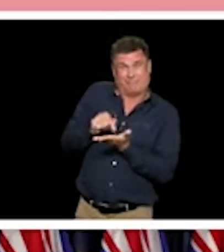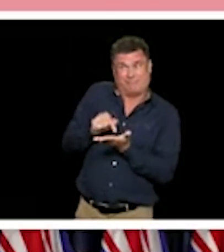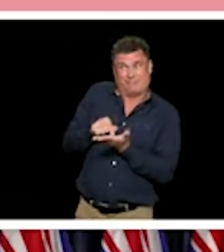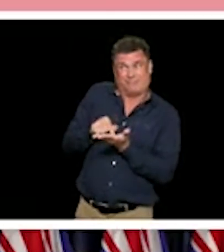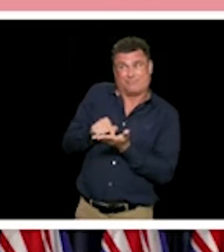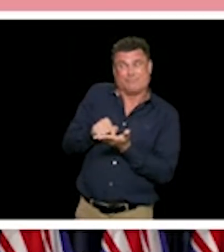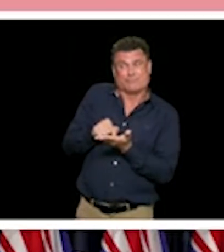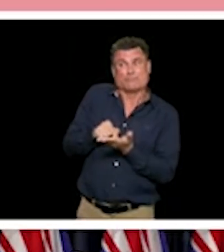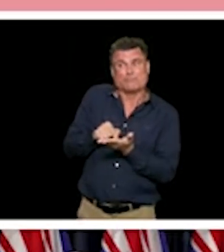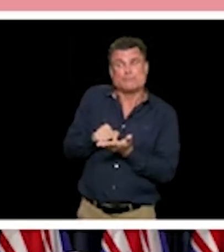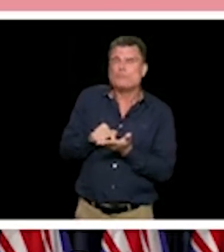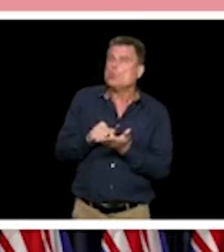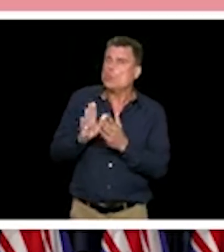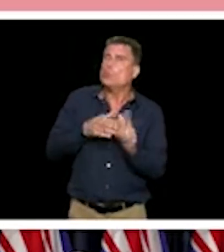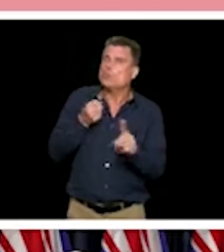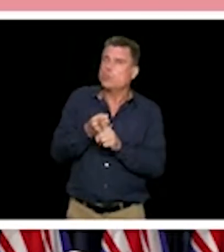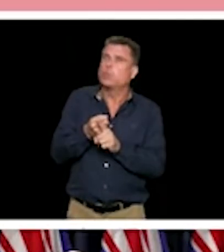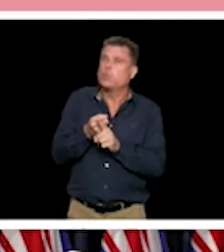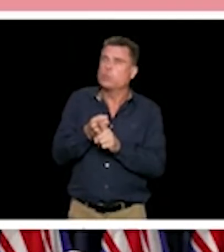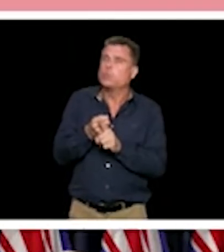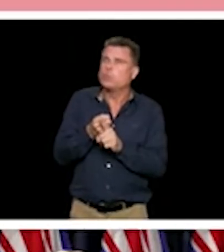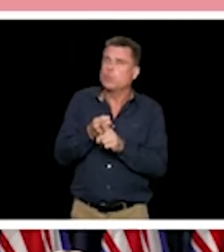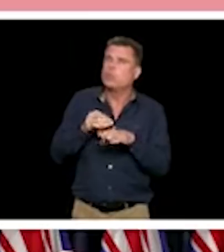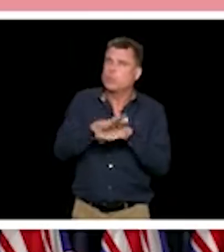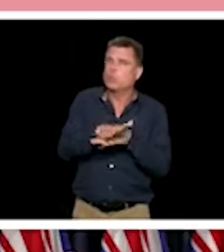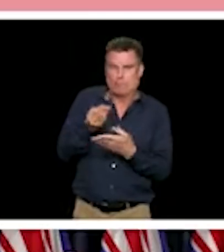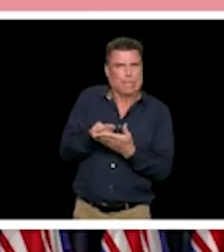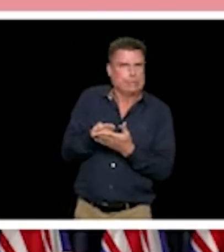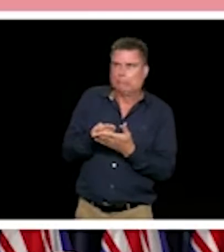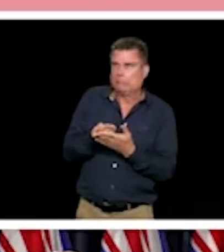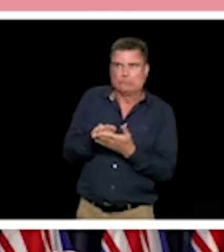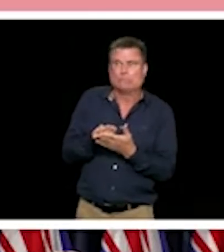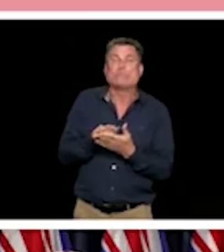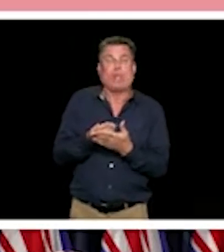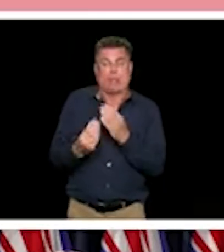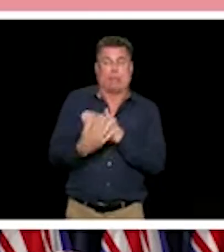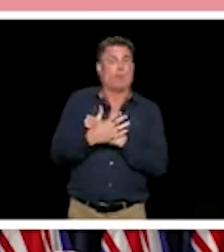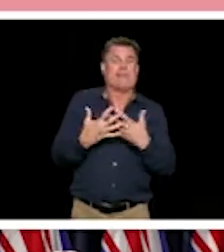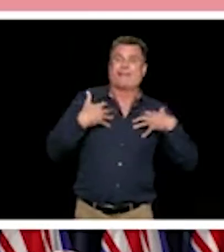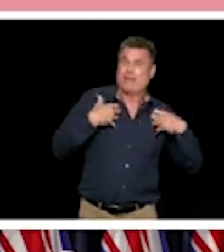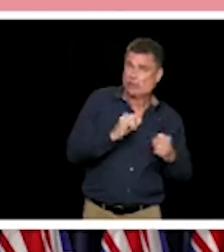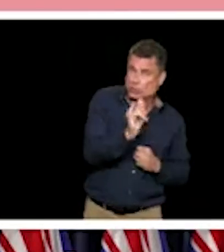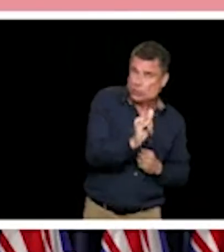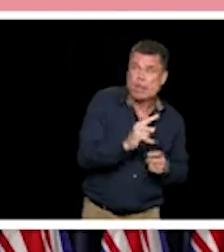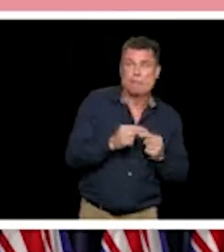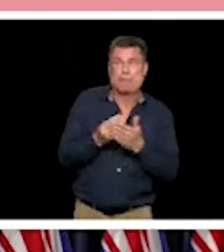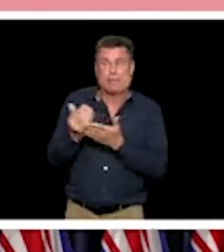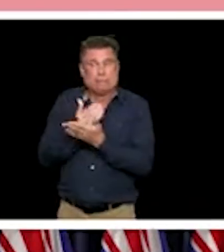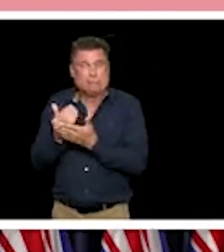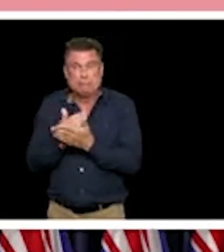income, and we do find that individuals in the lower income strata suffer more negative economic and health consequences from the